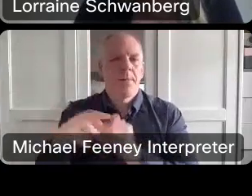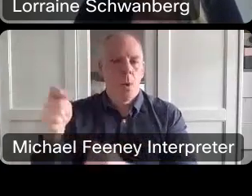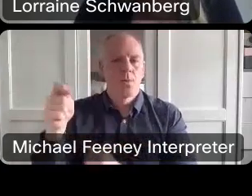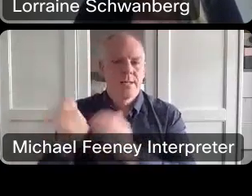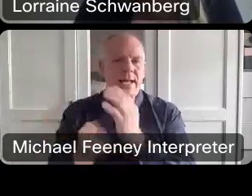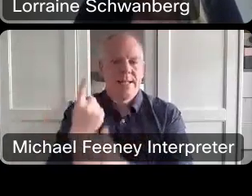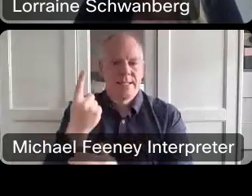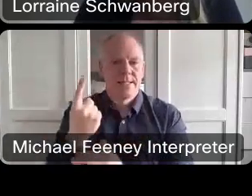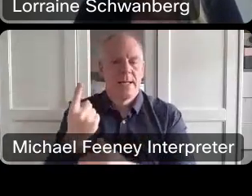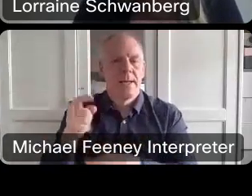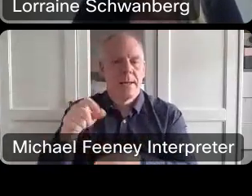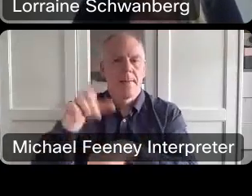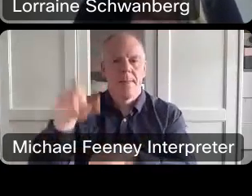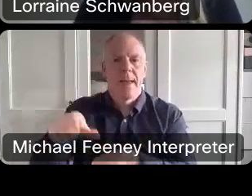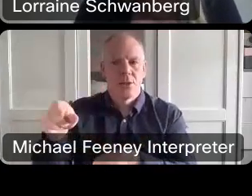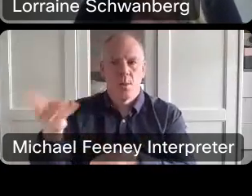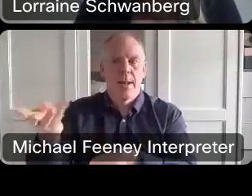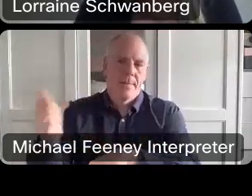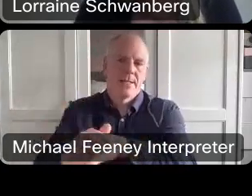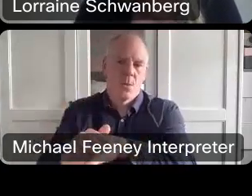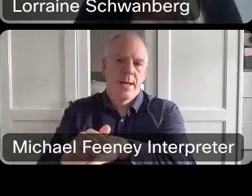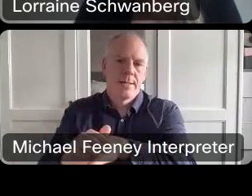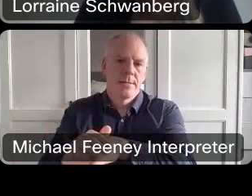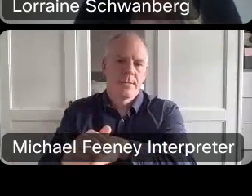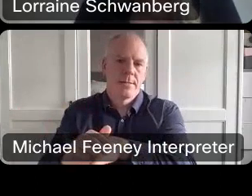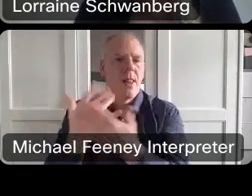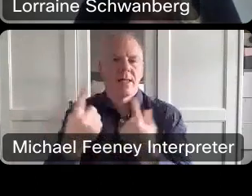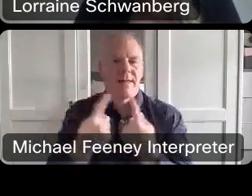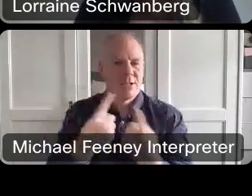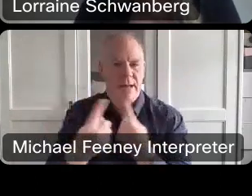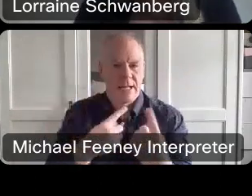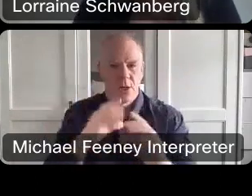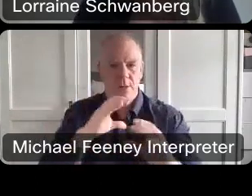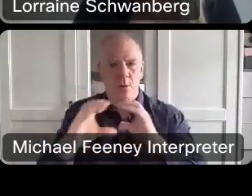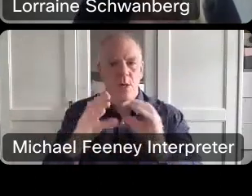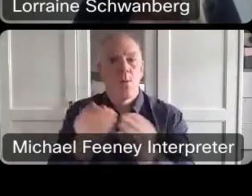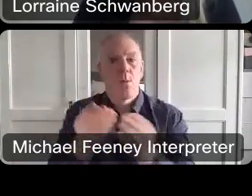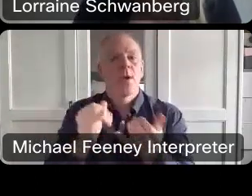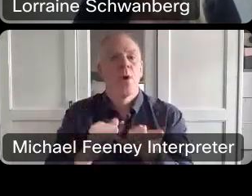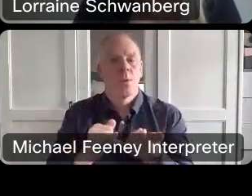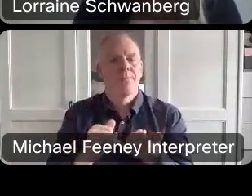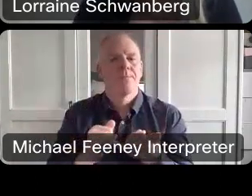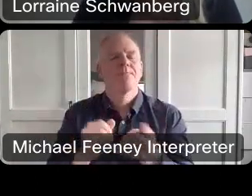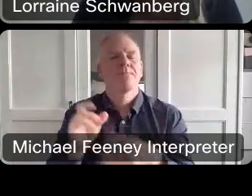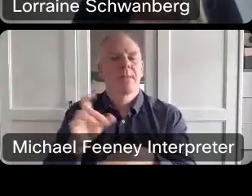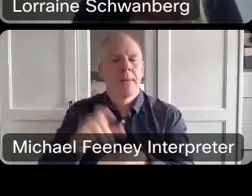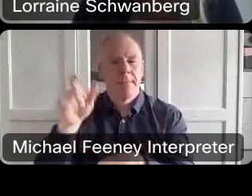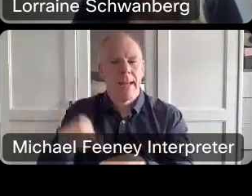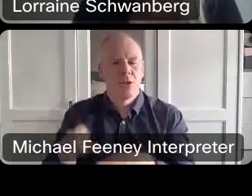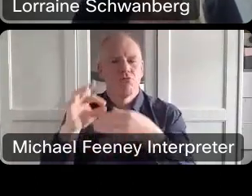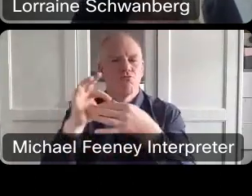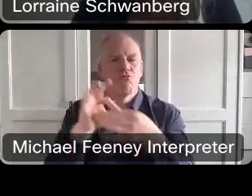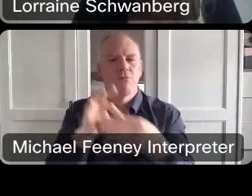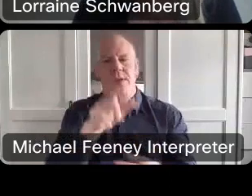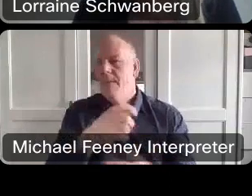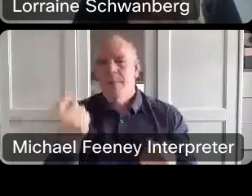the patients will have died. So a lot of the interaction communication will be with the patient's relevant person. So that's either somebody they